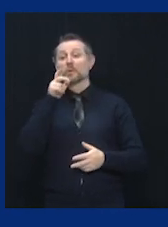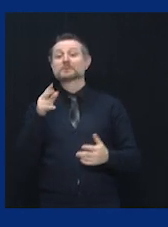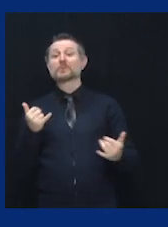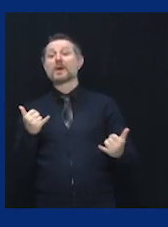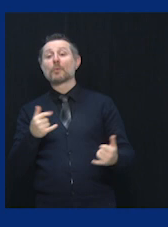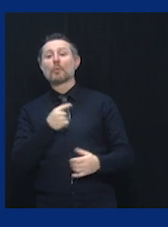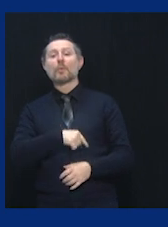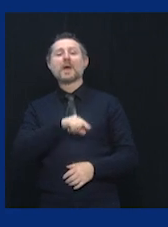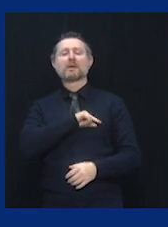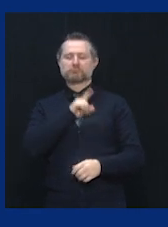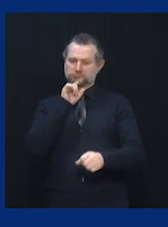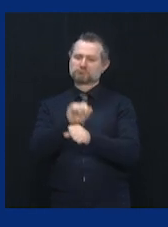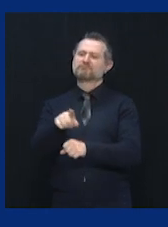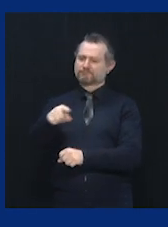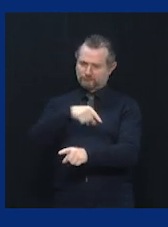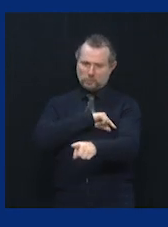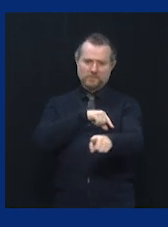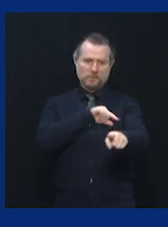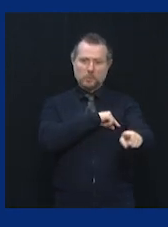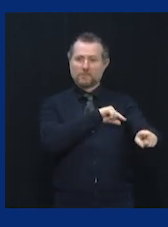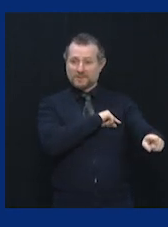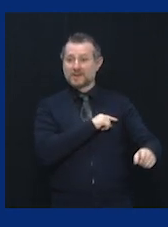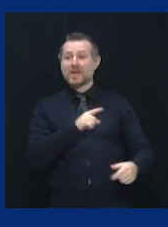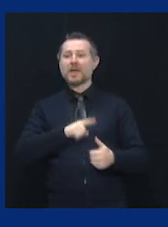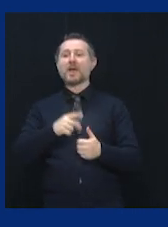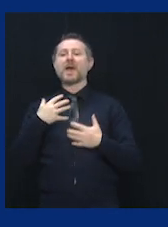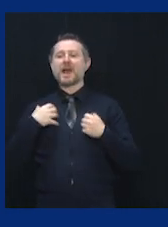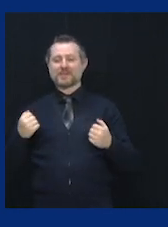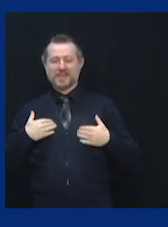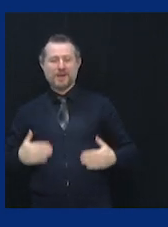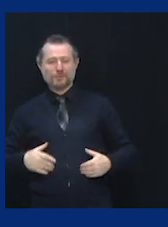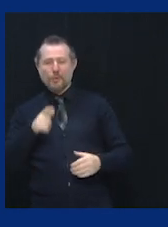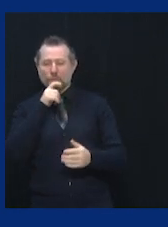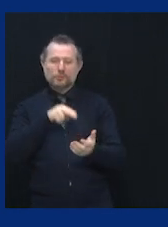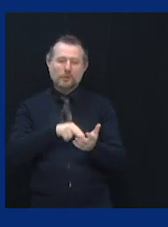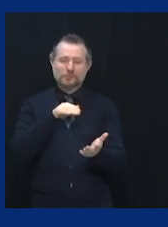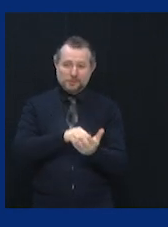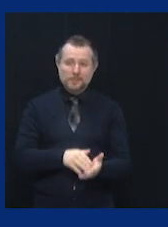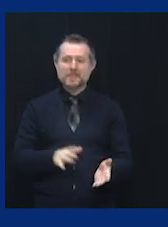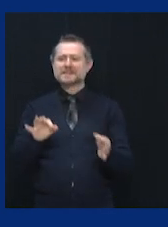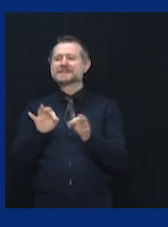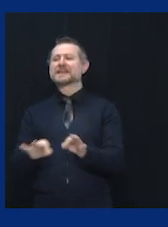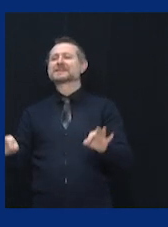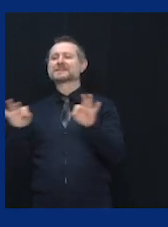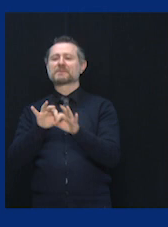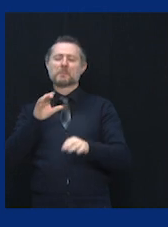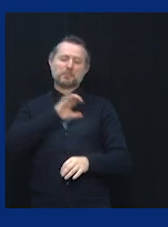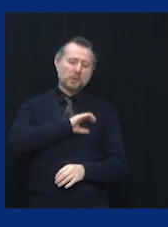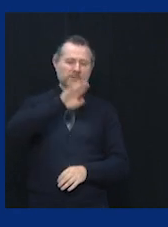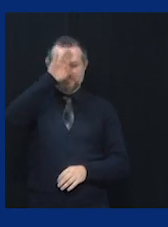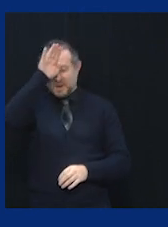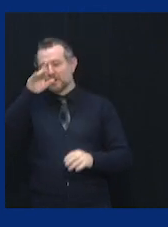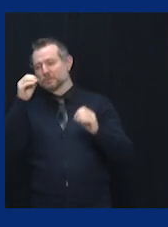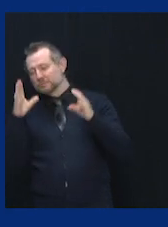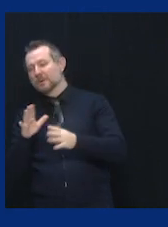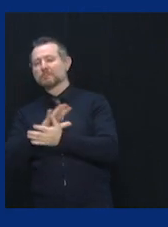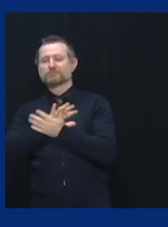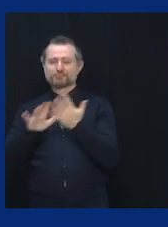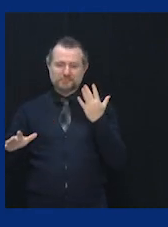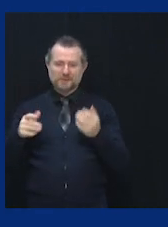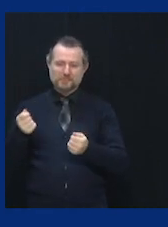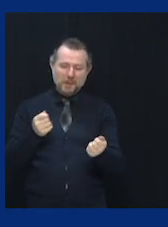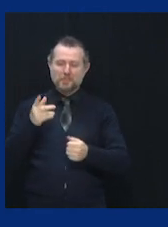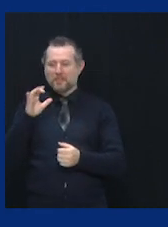eligible, healthcare workers are eligible. That's what we just talked about. Essential workers, police, fire, teachers, public safety, they're